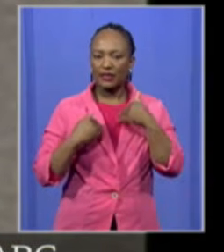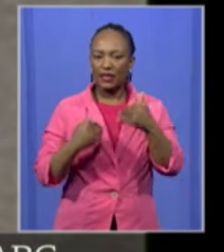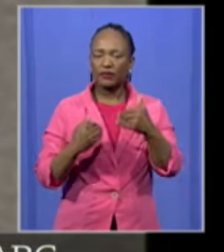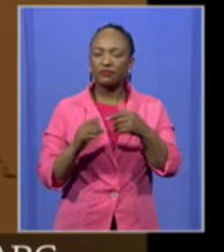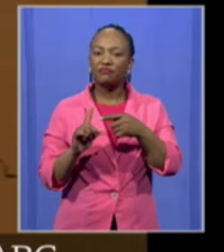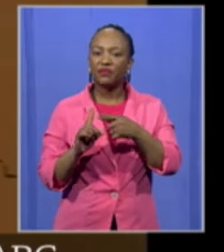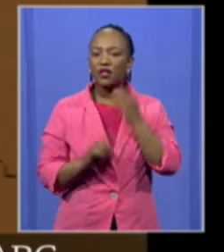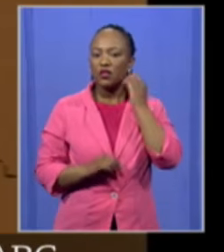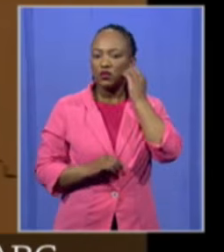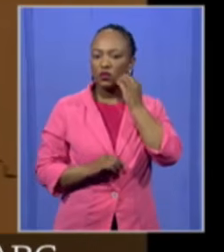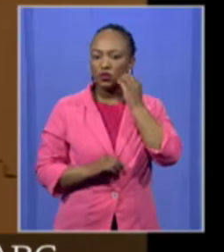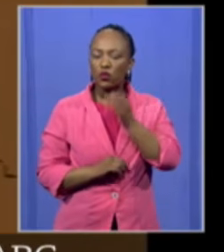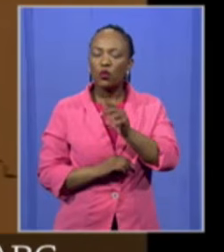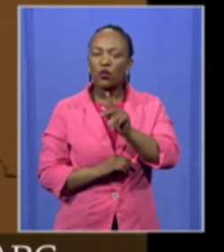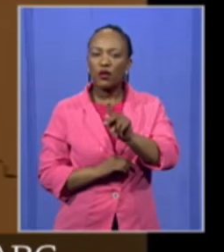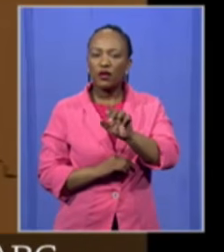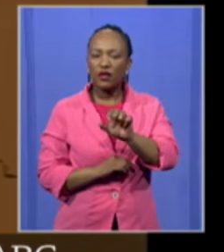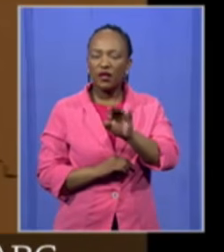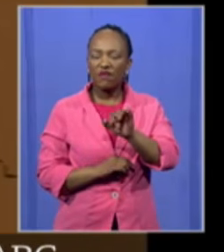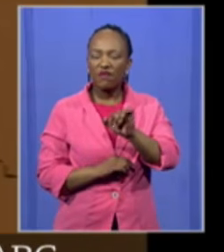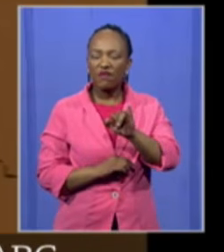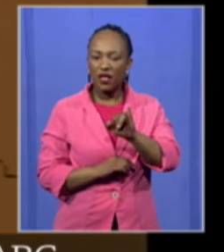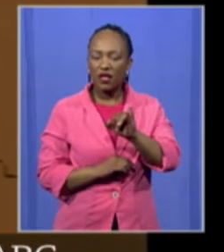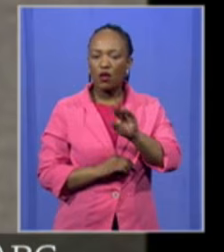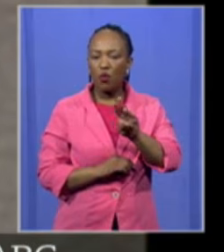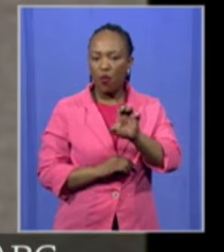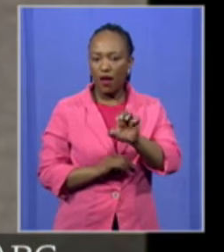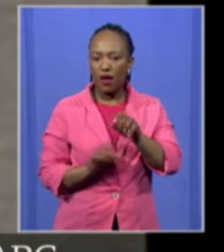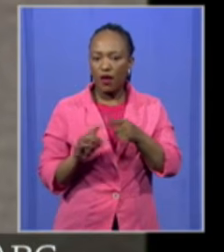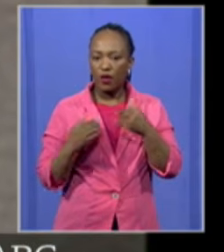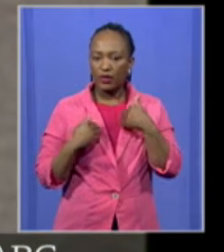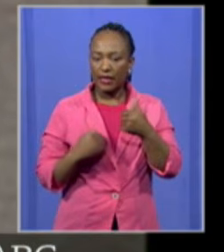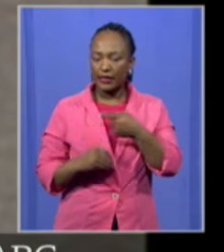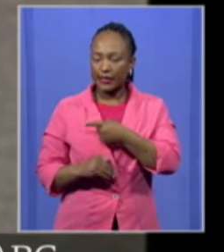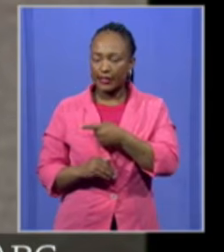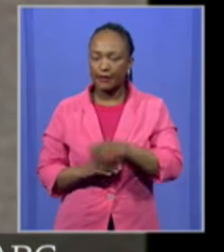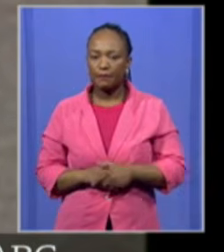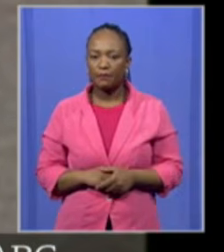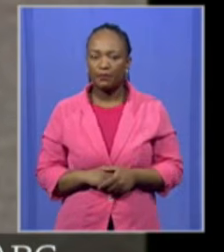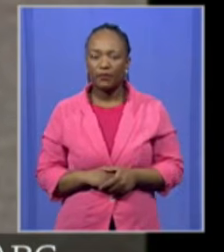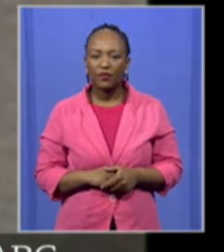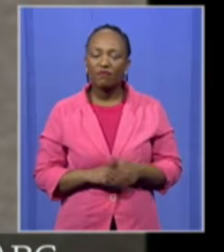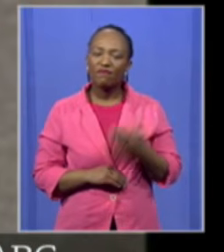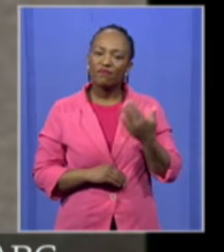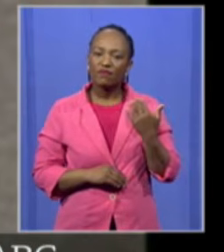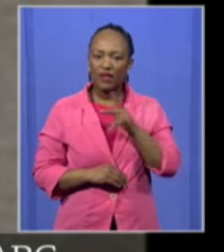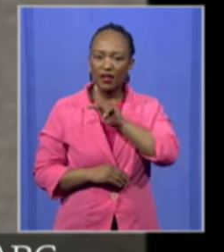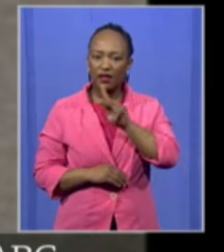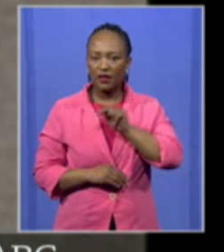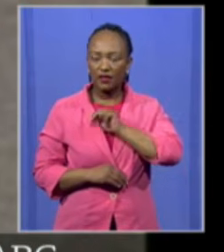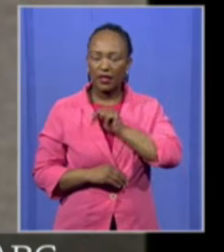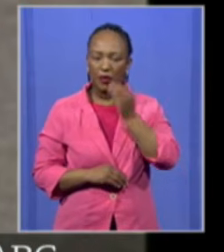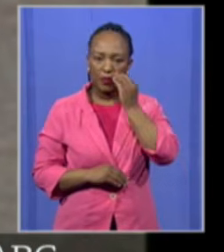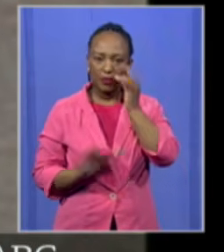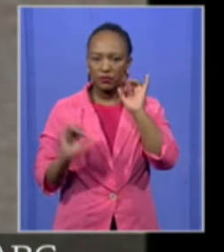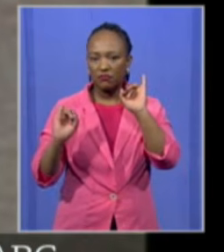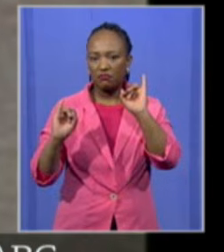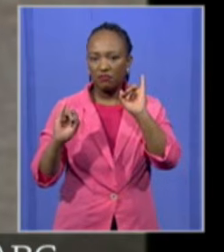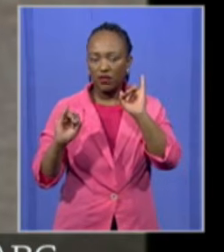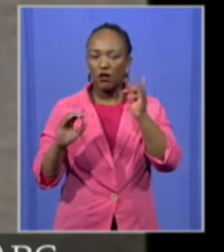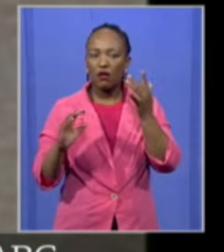Kefu Mohobane e le ditaba tsa hora ya borobong ka phirimana. Bahlanka ba lefapha la temo la KwaZulu karolo e thefulehileng haholo ke